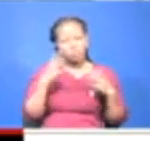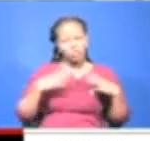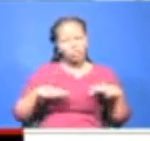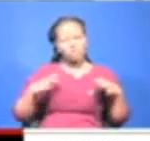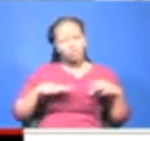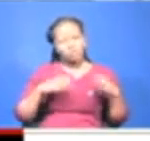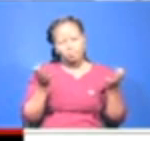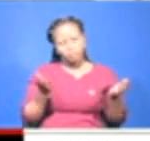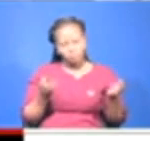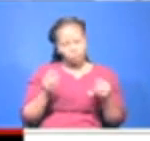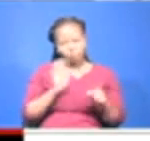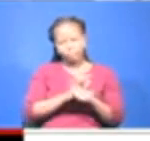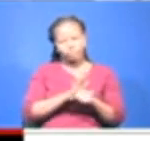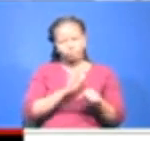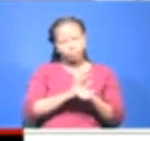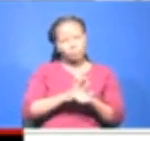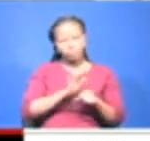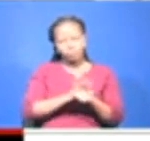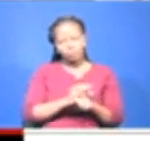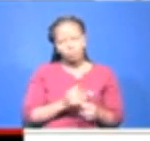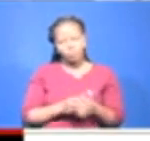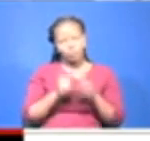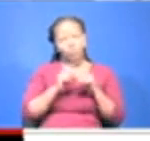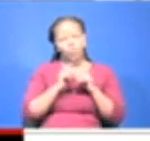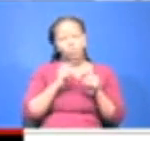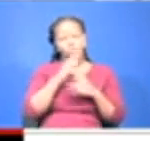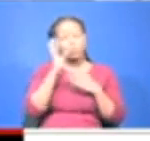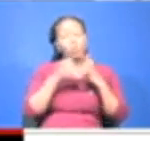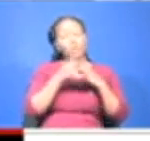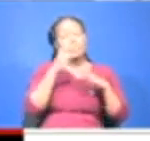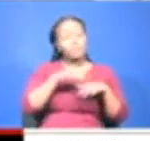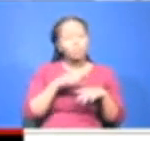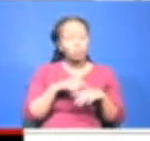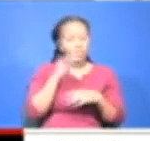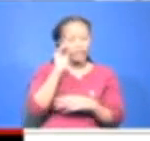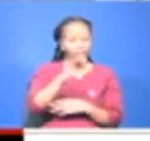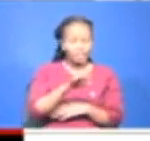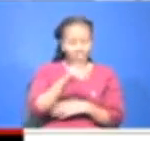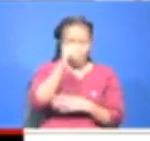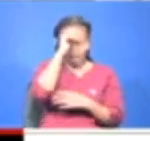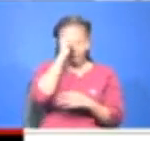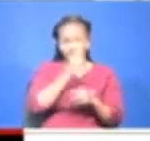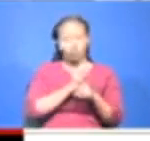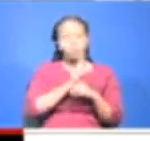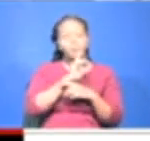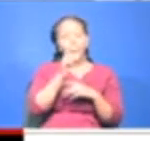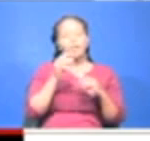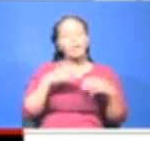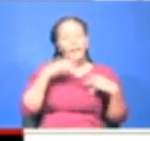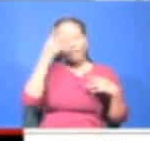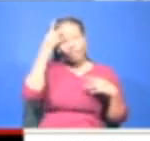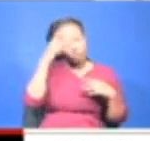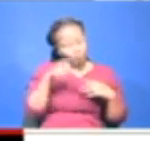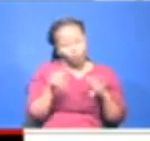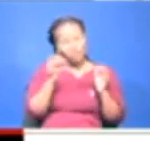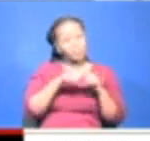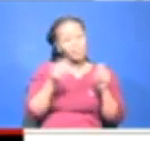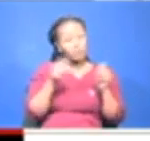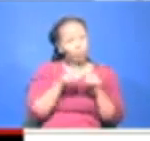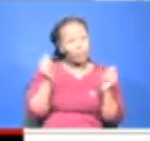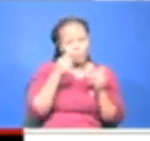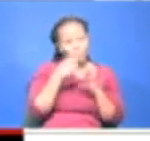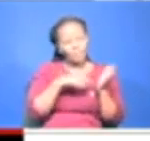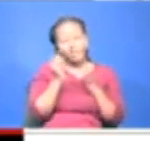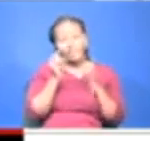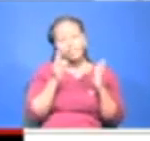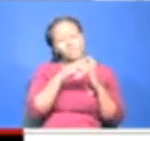people. And the onus is on the government to ensure that there are proper regulations, there are proper framework, the right infrastructure in